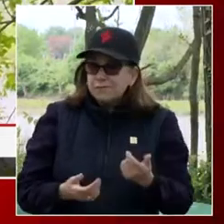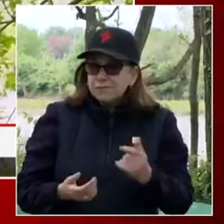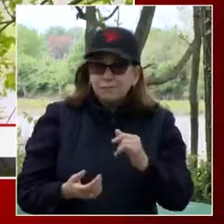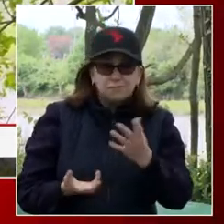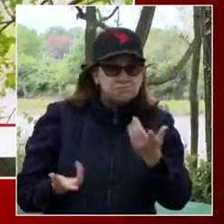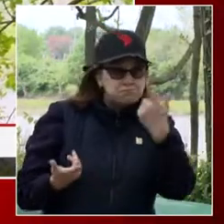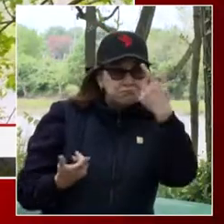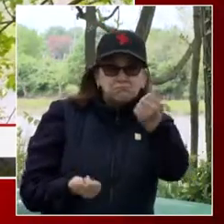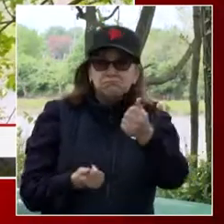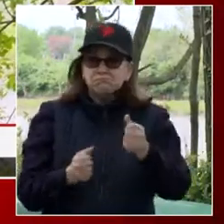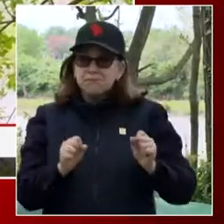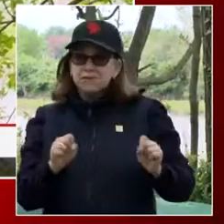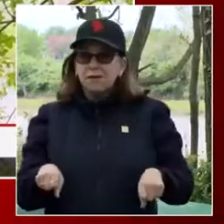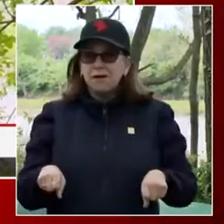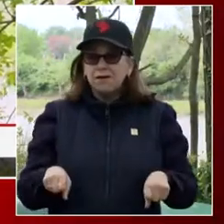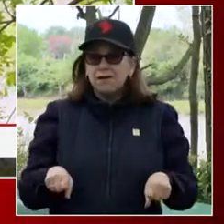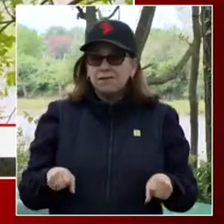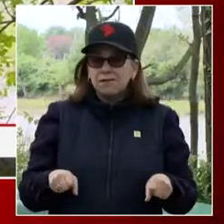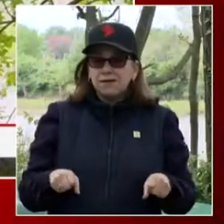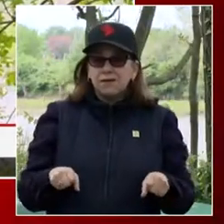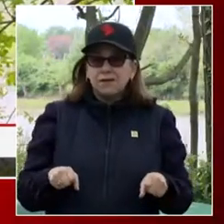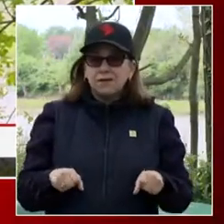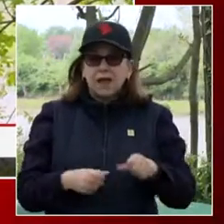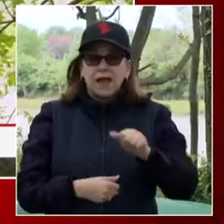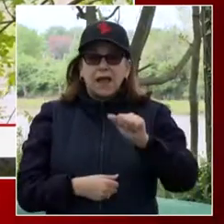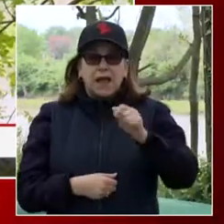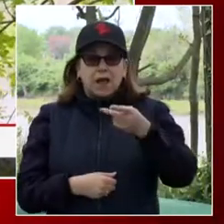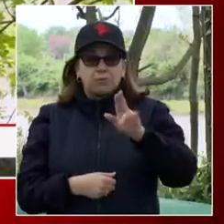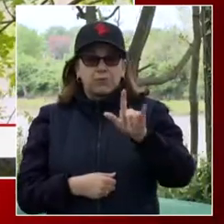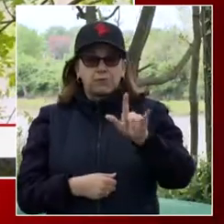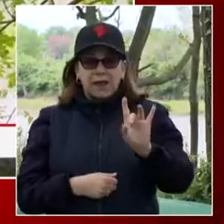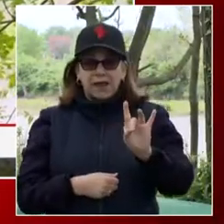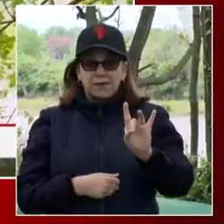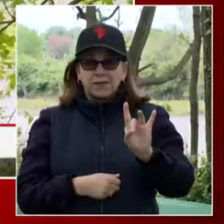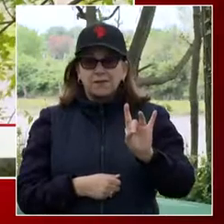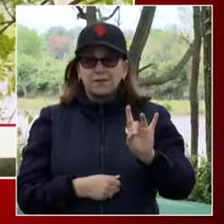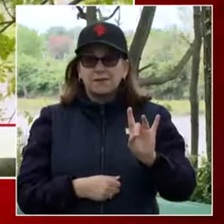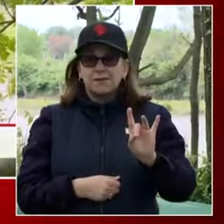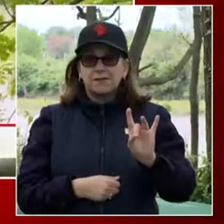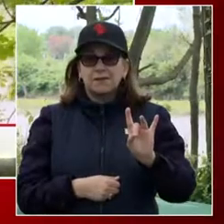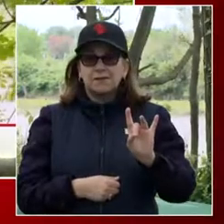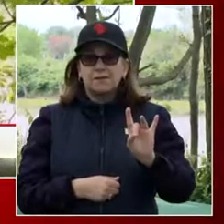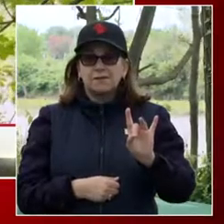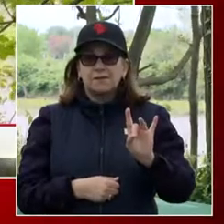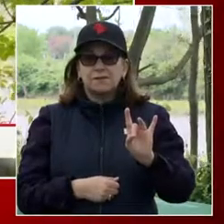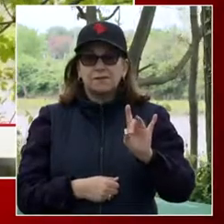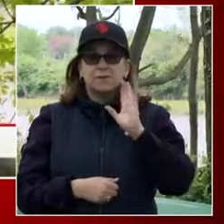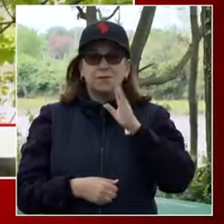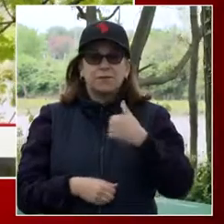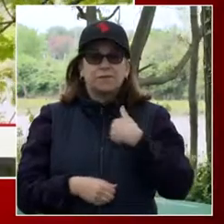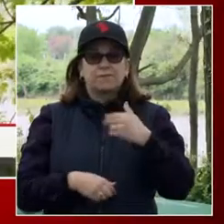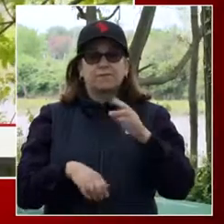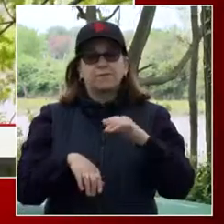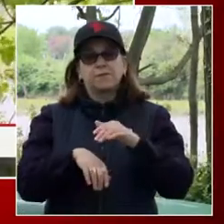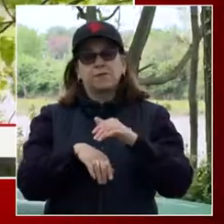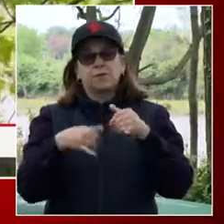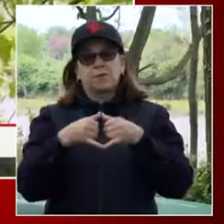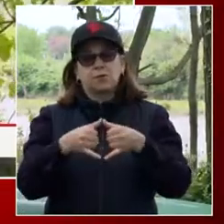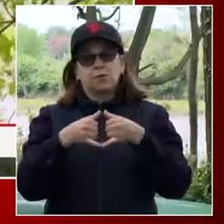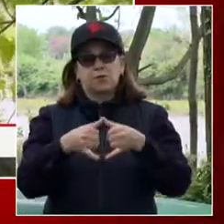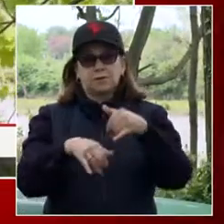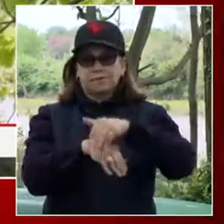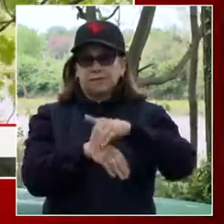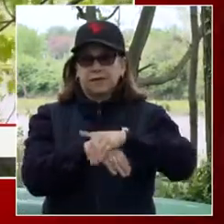4 p.m., be virtual, and again at doee.dc.gov. And that's where we recognize nonprofits